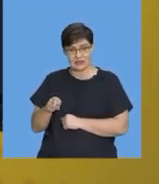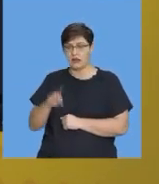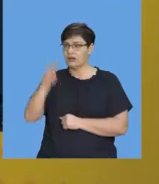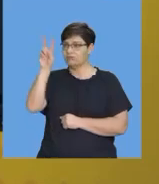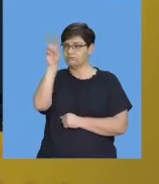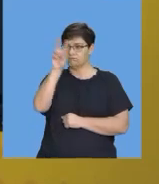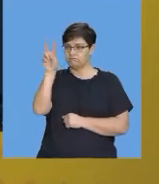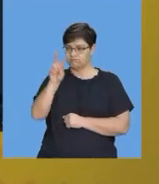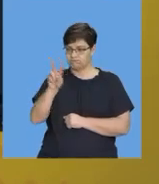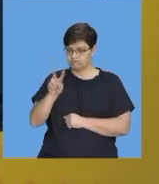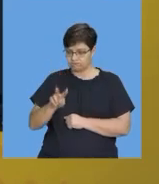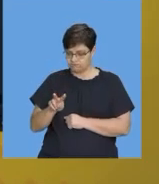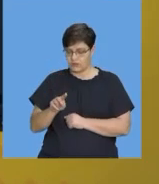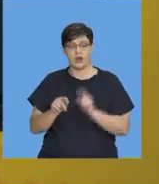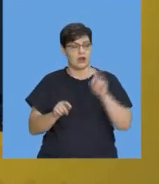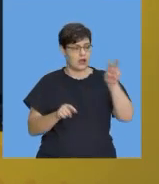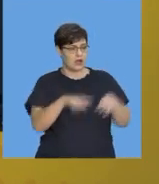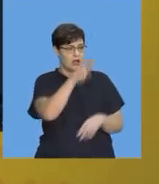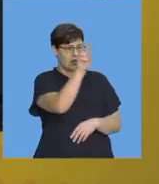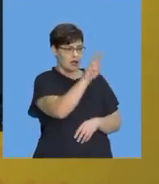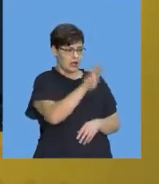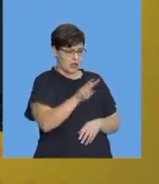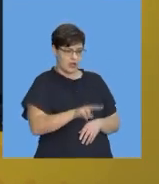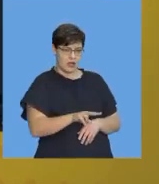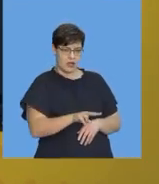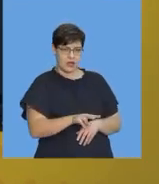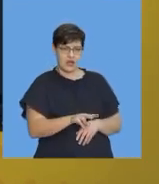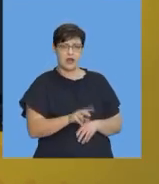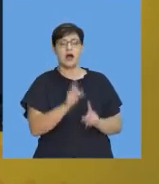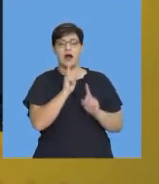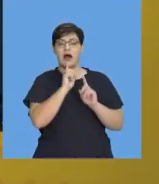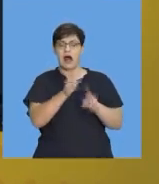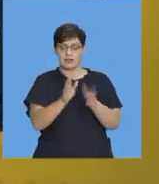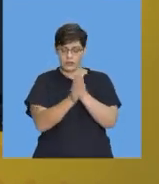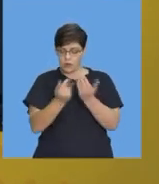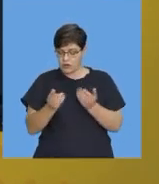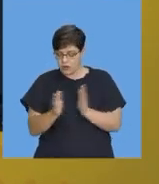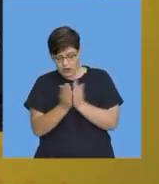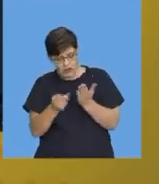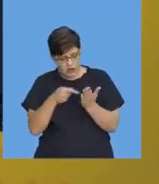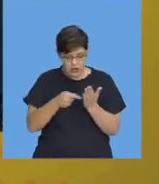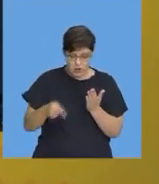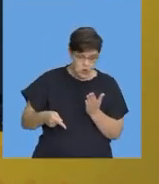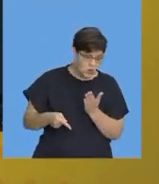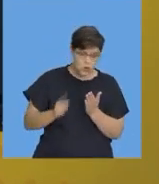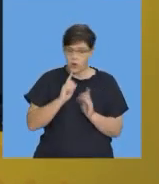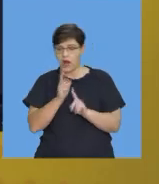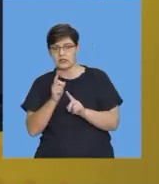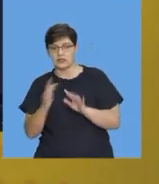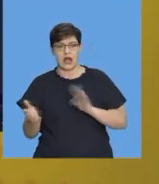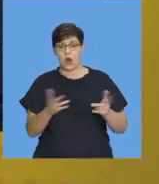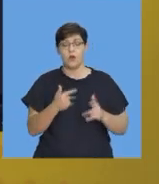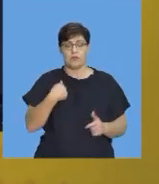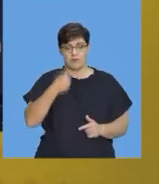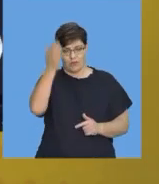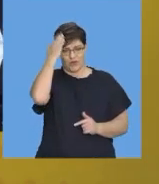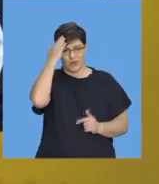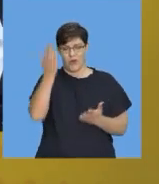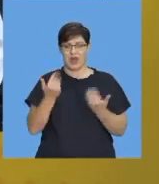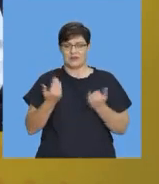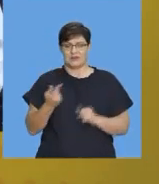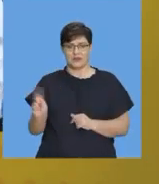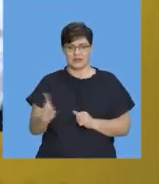time, peruse your answer book, because it will give you a clear indication of what is expected in that